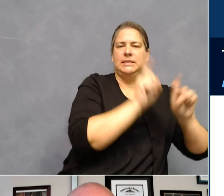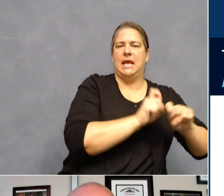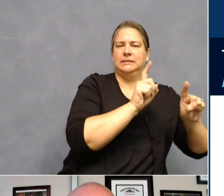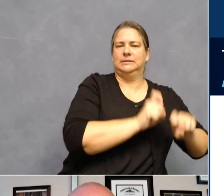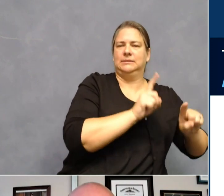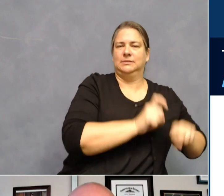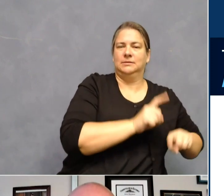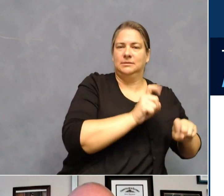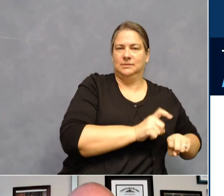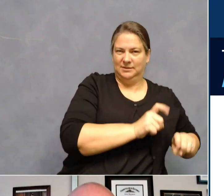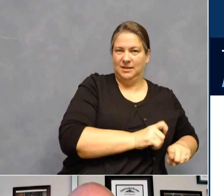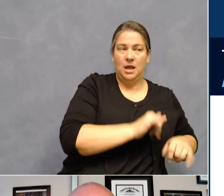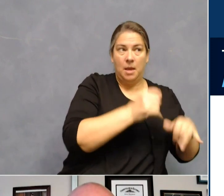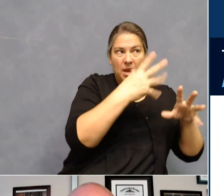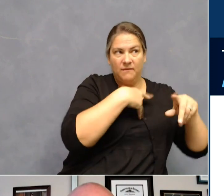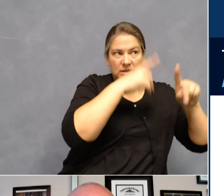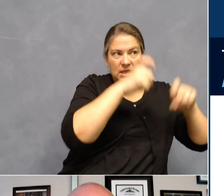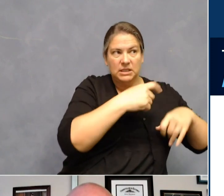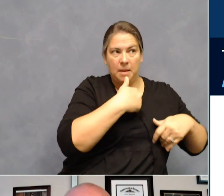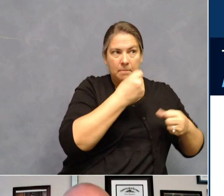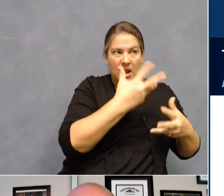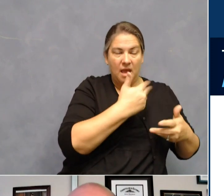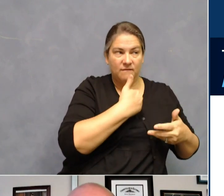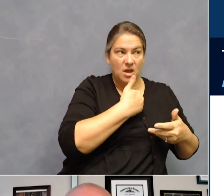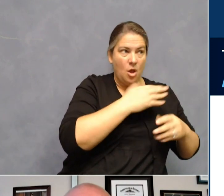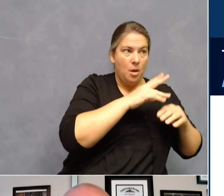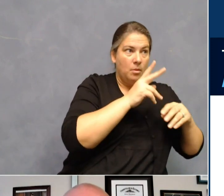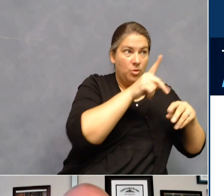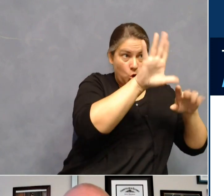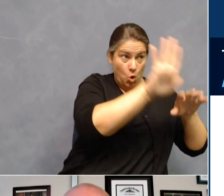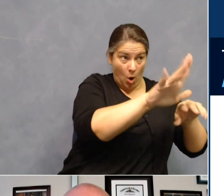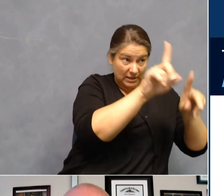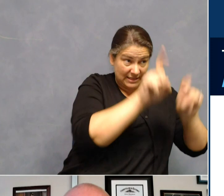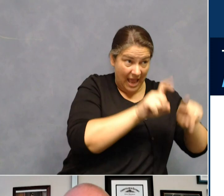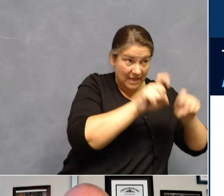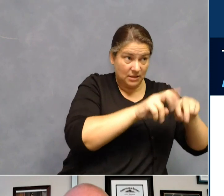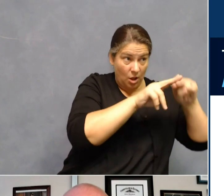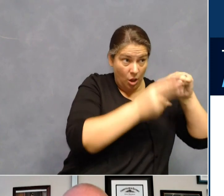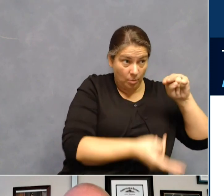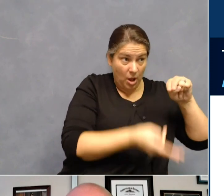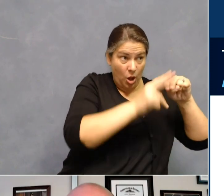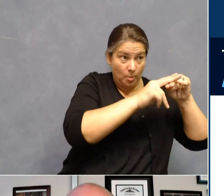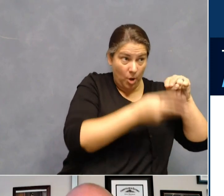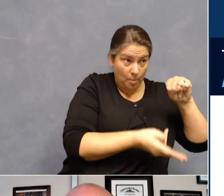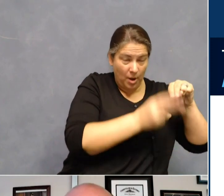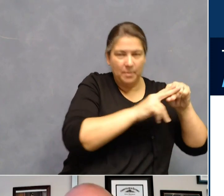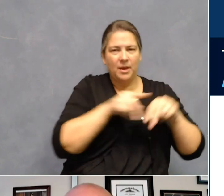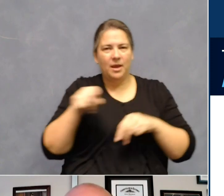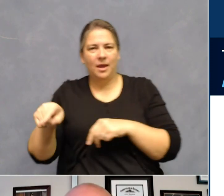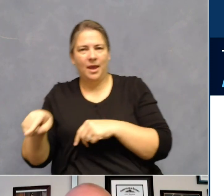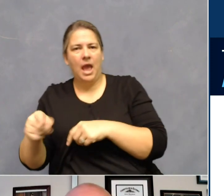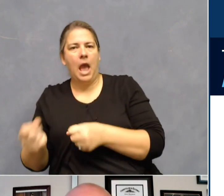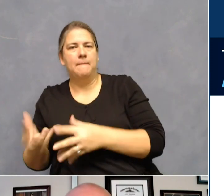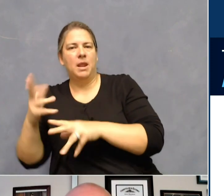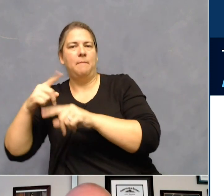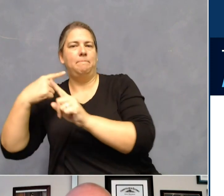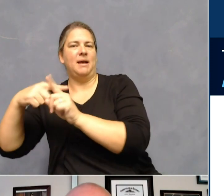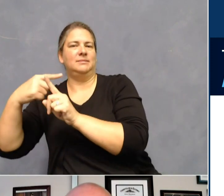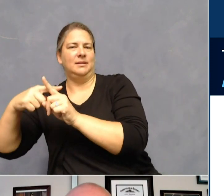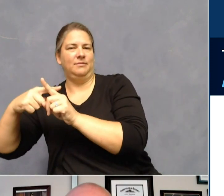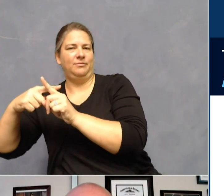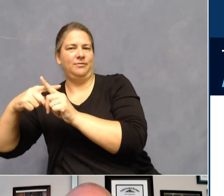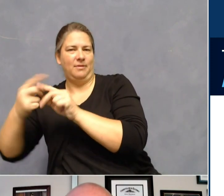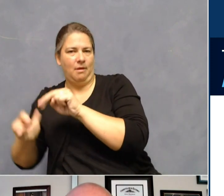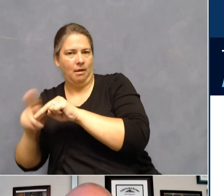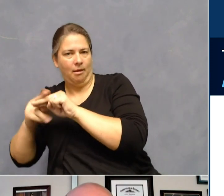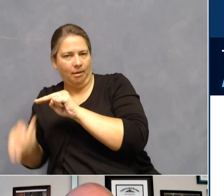this slide. So extra credit for the young people if you can work with an adult to find out which well-known book I